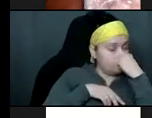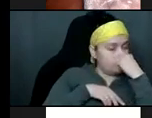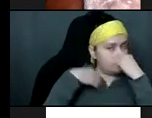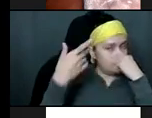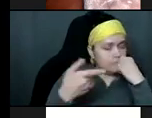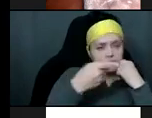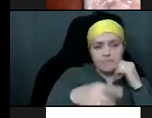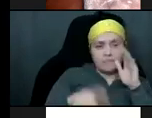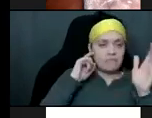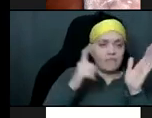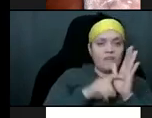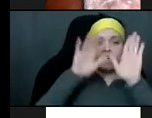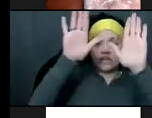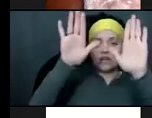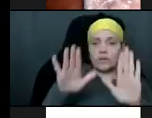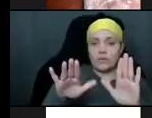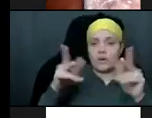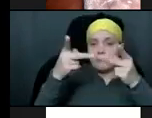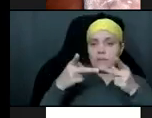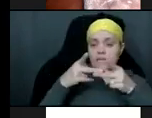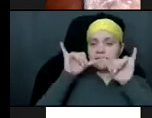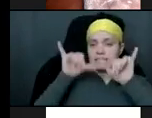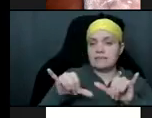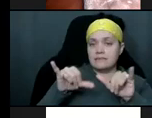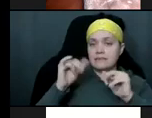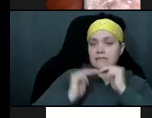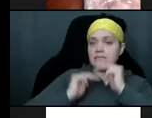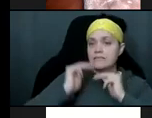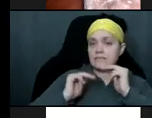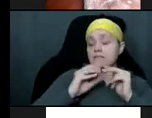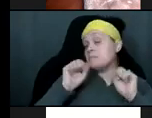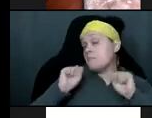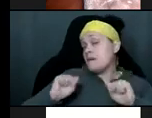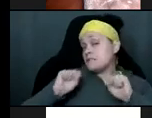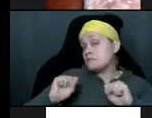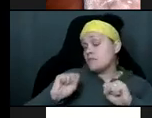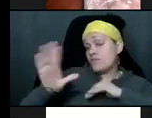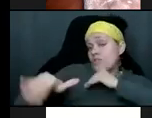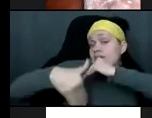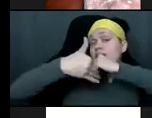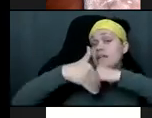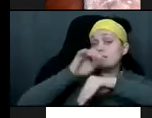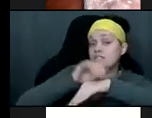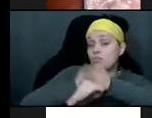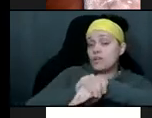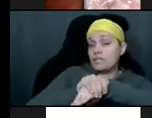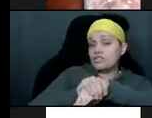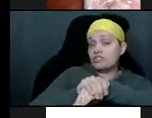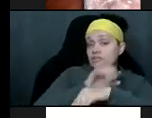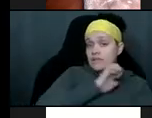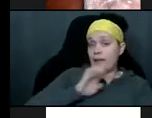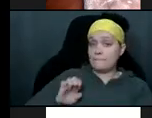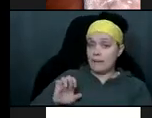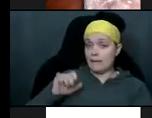He's found a great place for settlement and perhaps for adding to the British Empire.